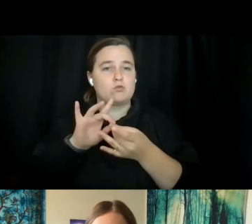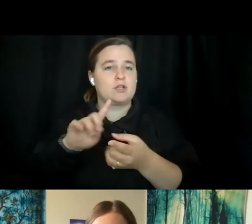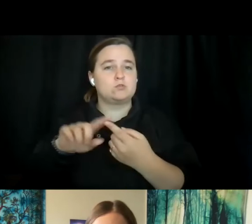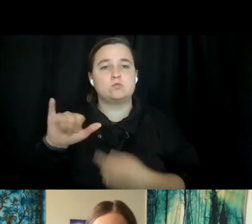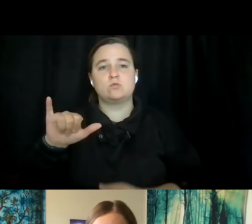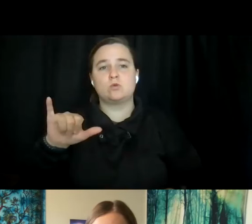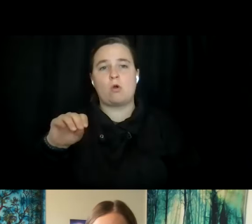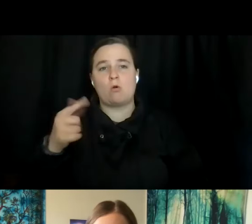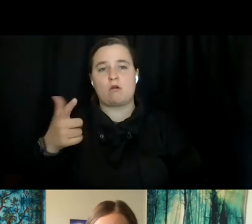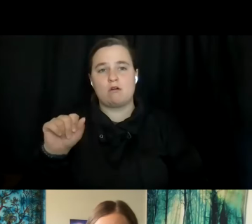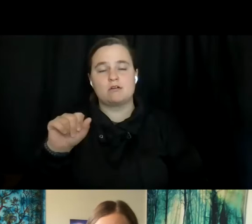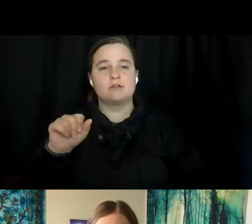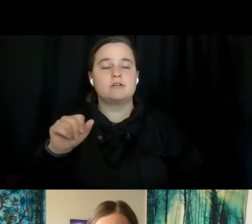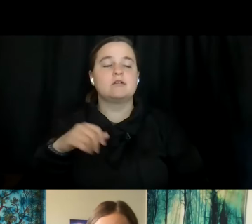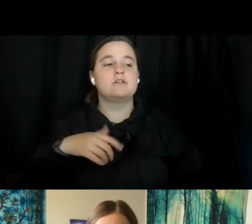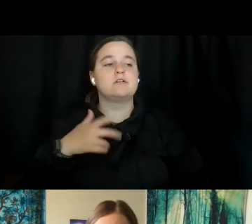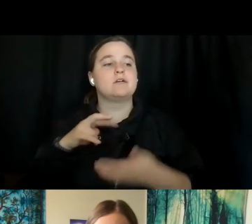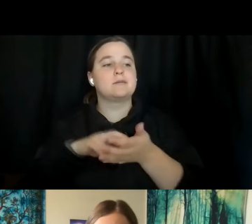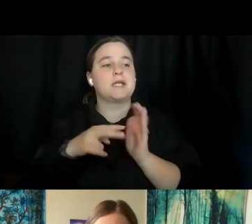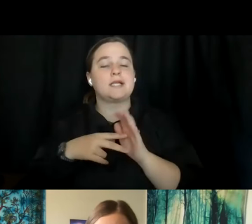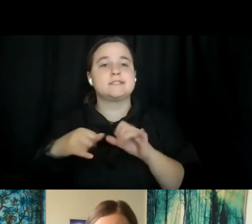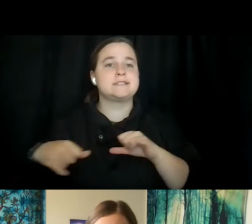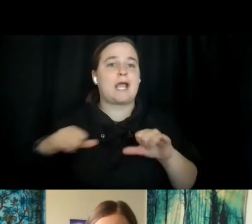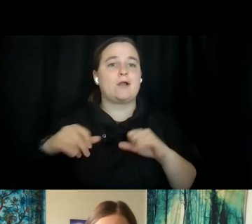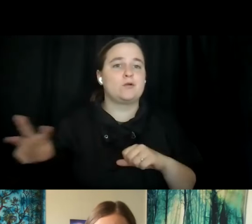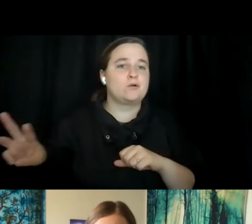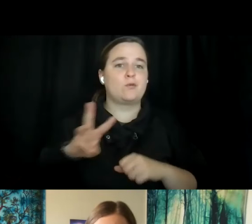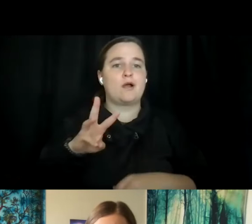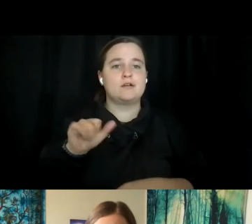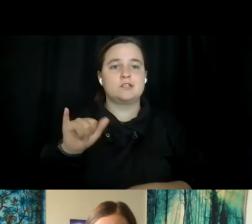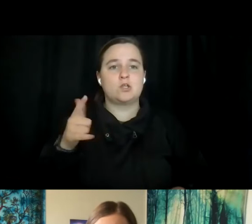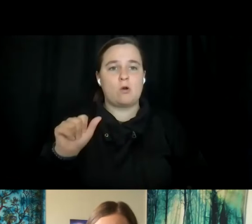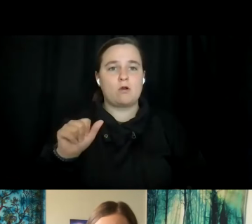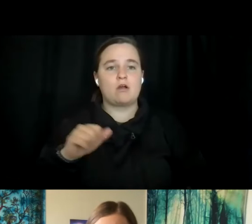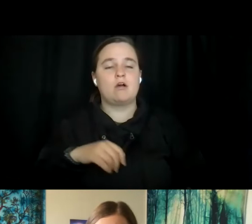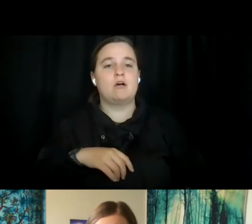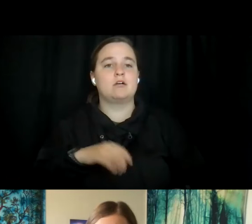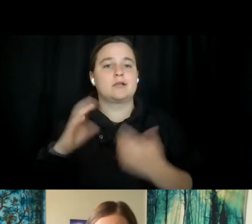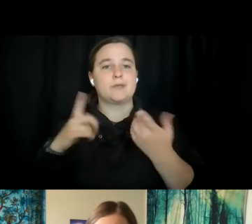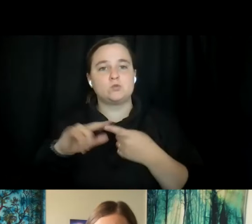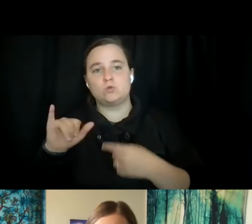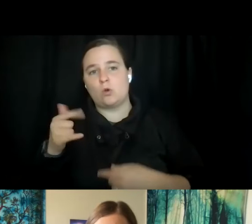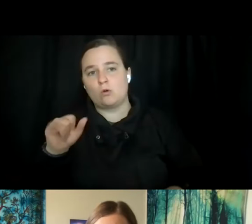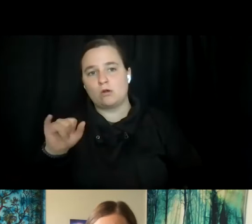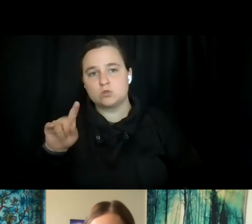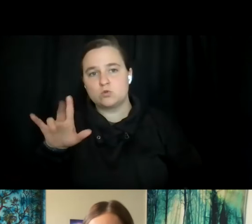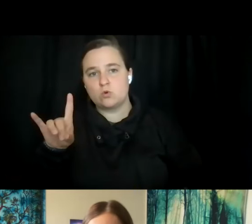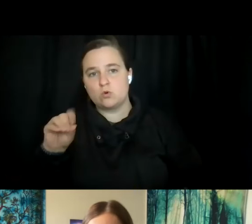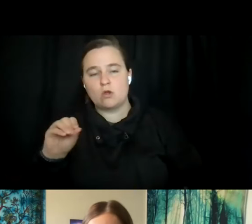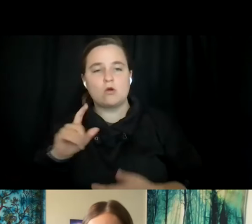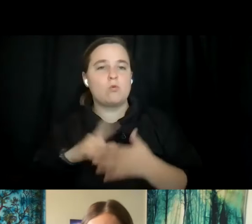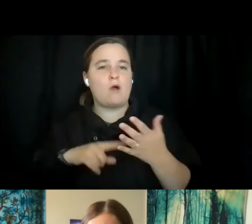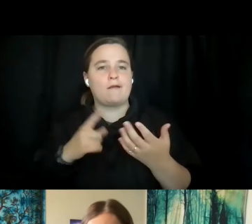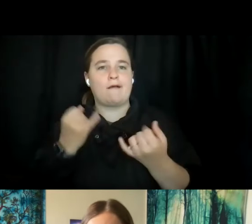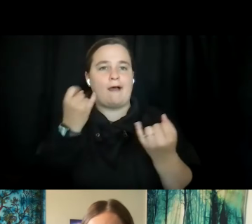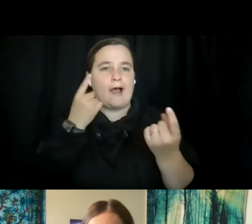thinking about like standard westernized yoga to yoga studio, what perceptions have you